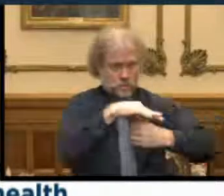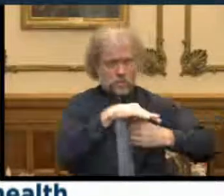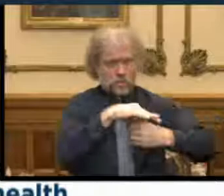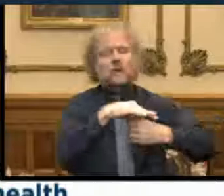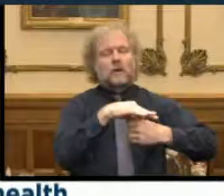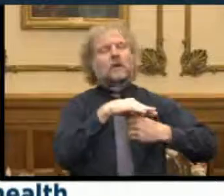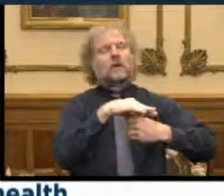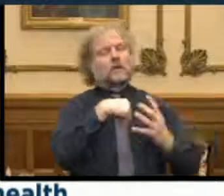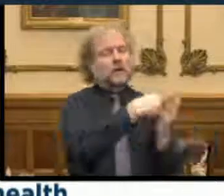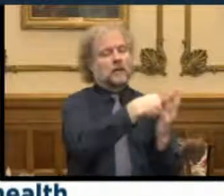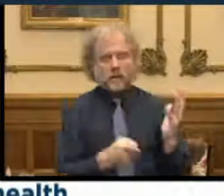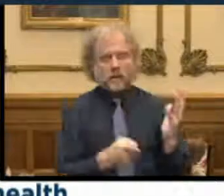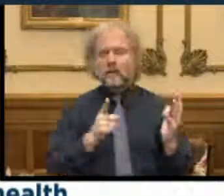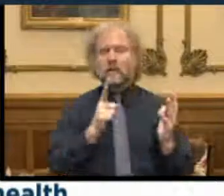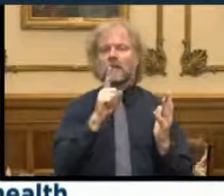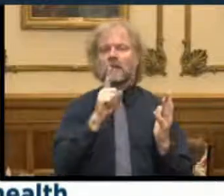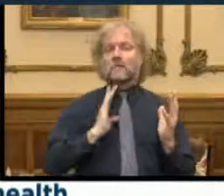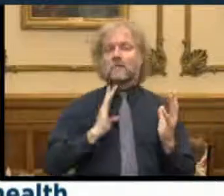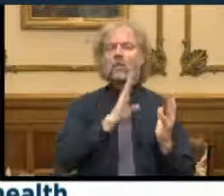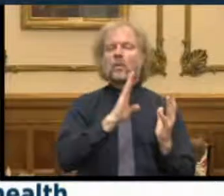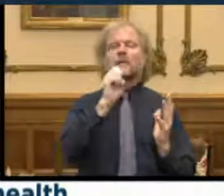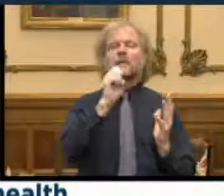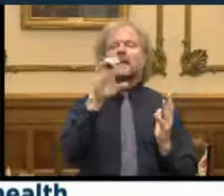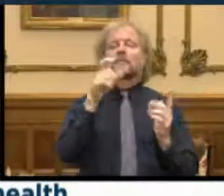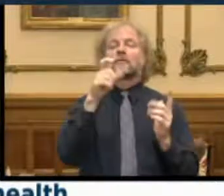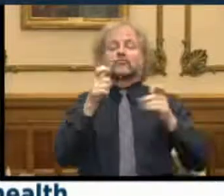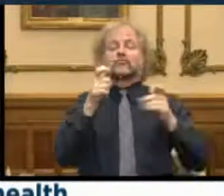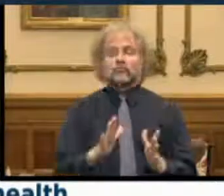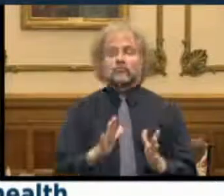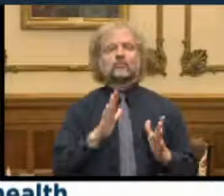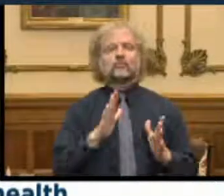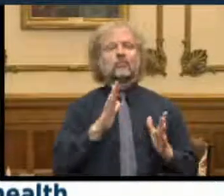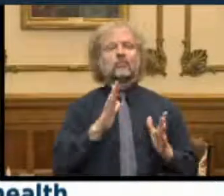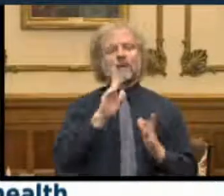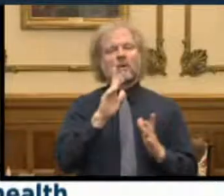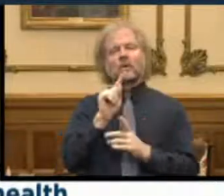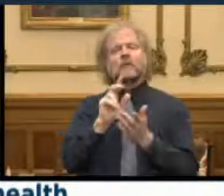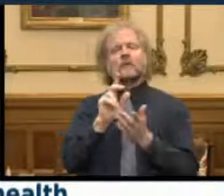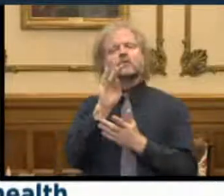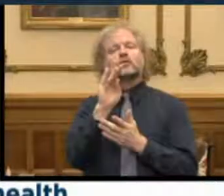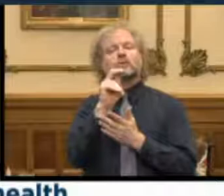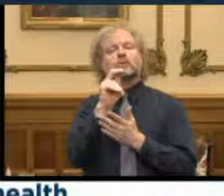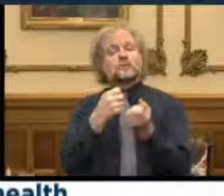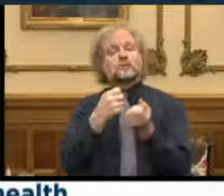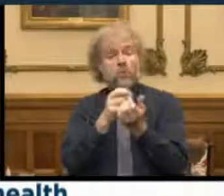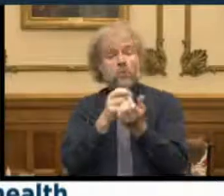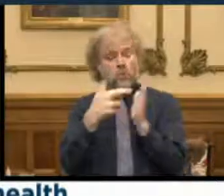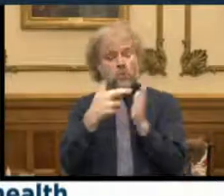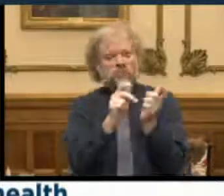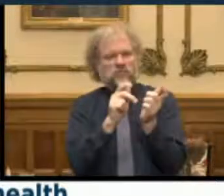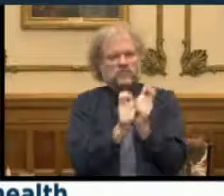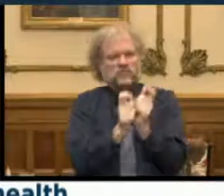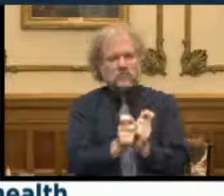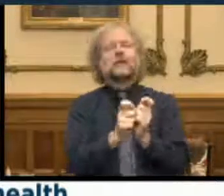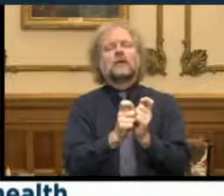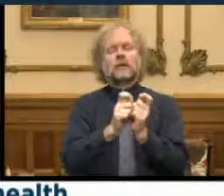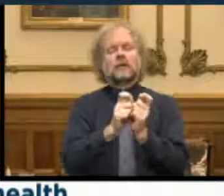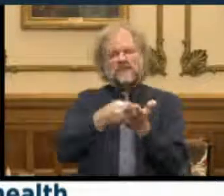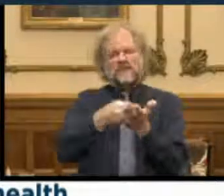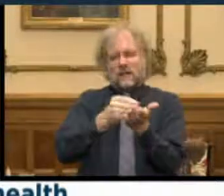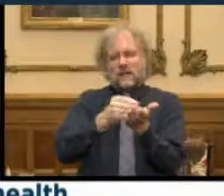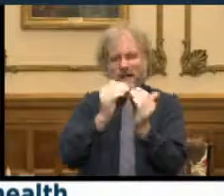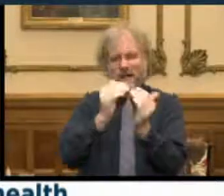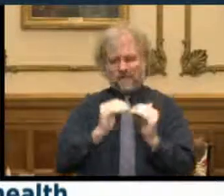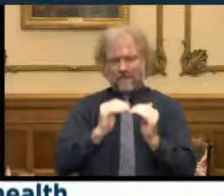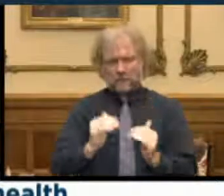board's executive director will modify the tuition support rule to provide funding levels as